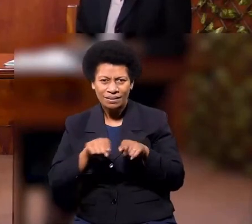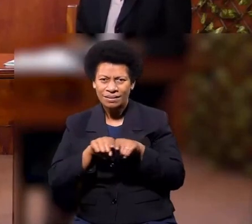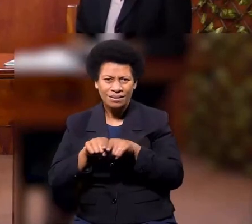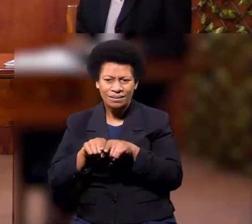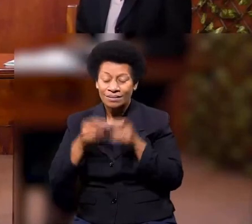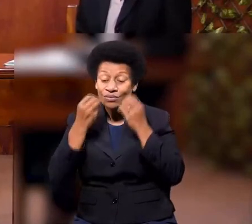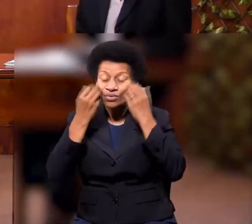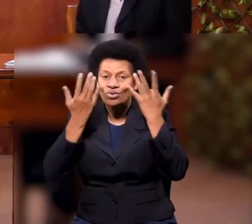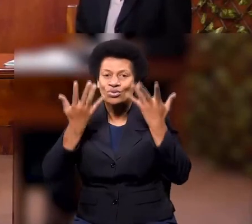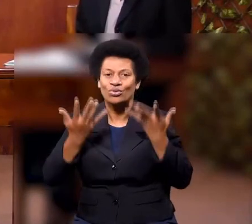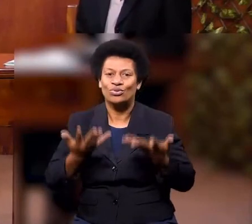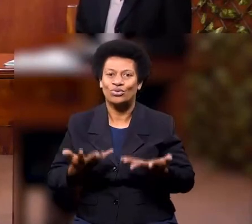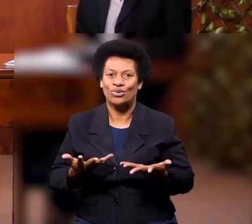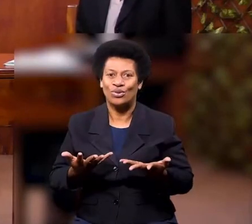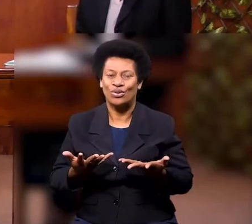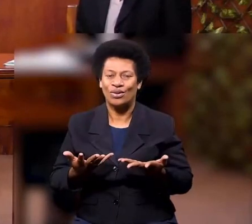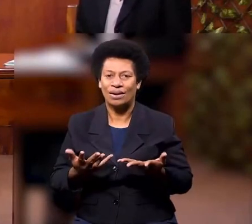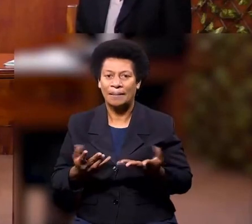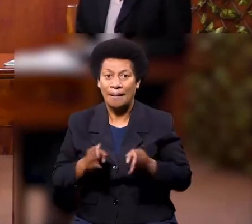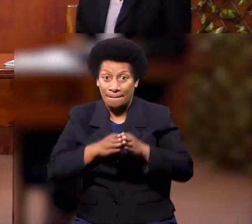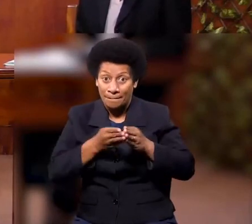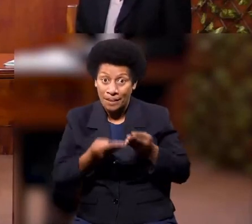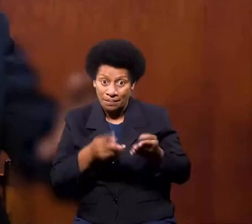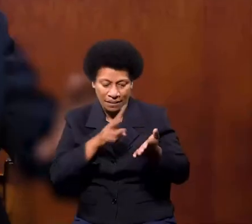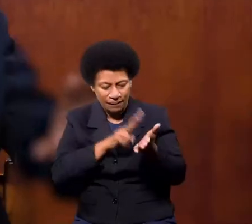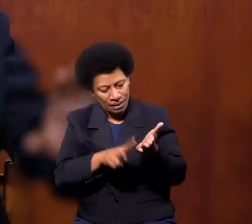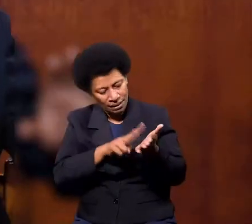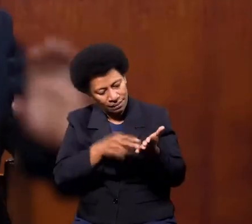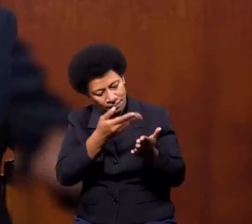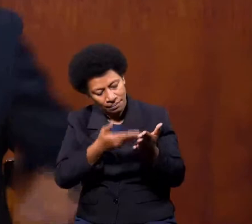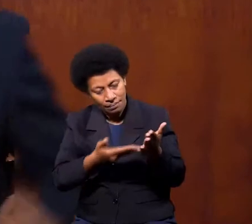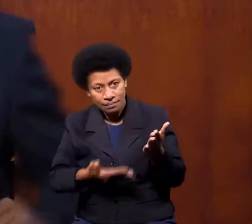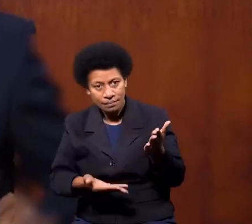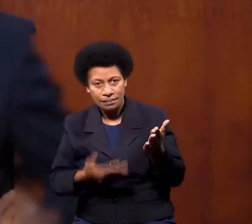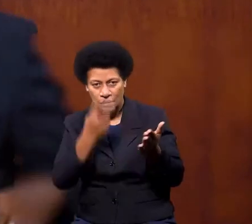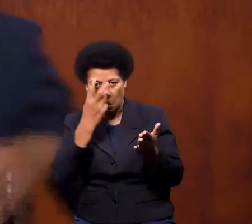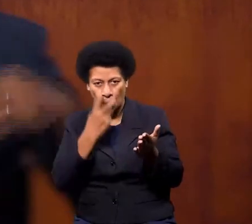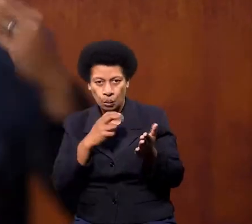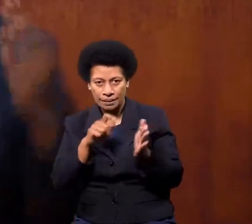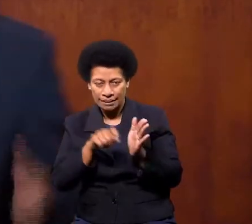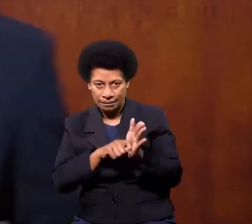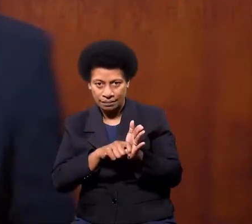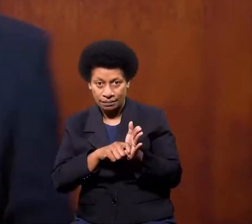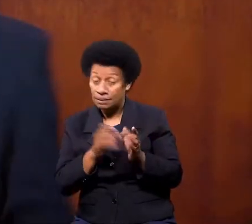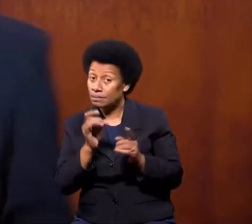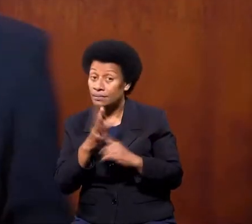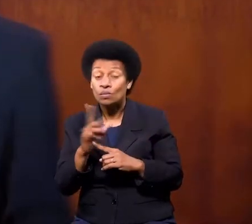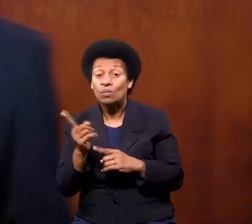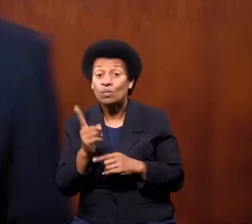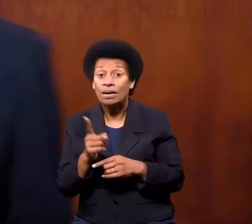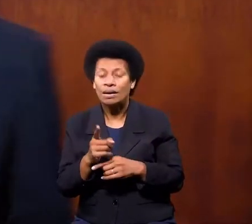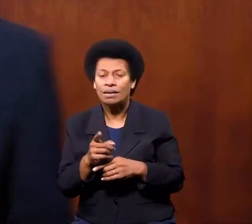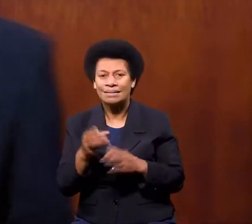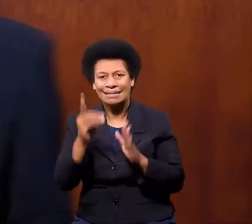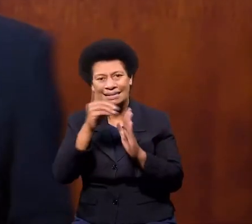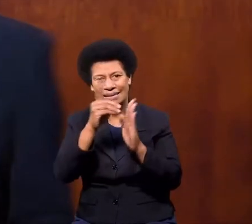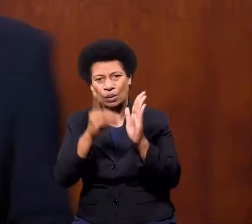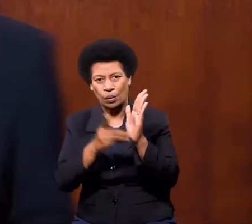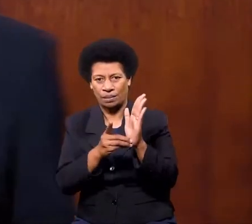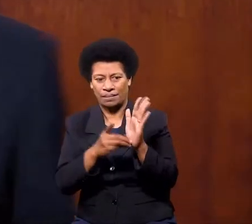it's reflecting on the many verses that are out there in the Old Testament, especially in the book of Deuteronomy.